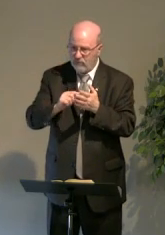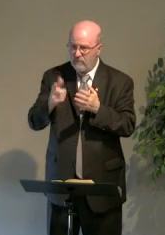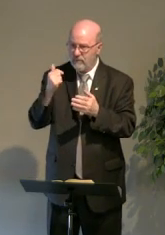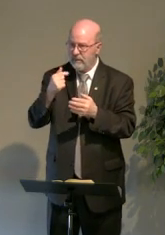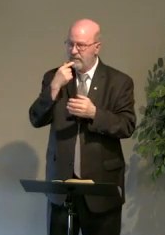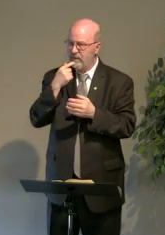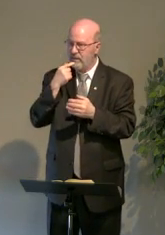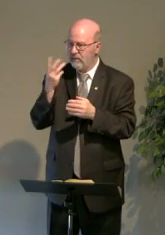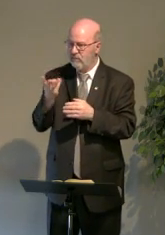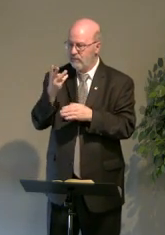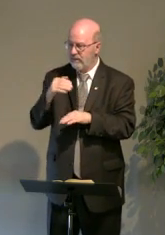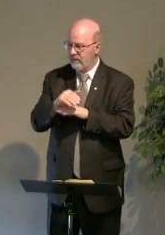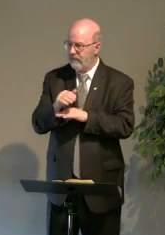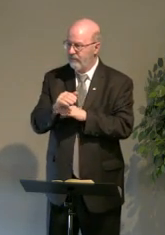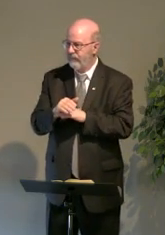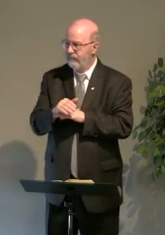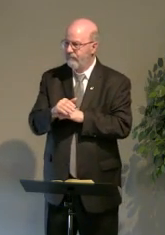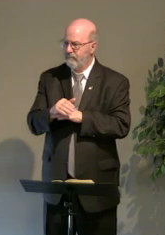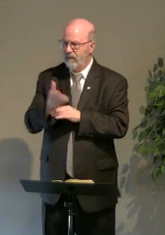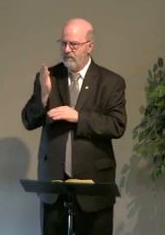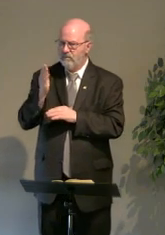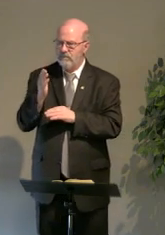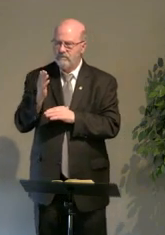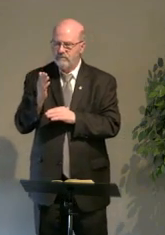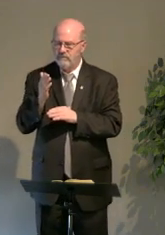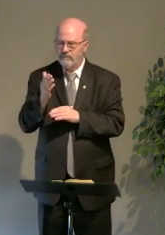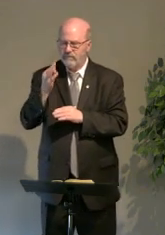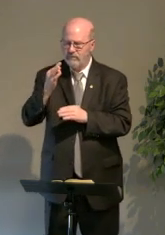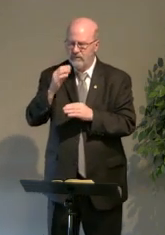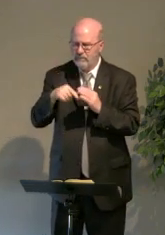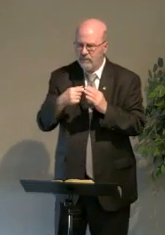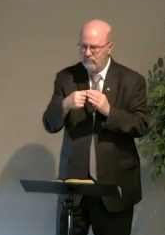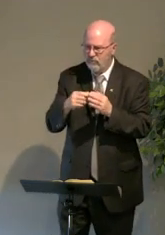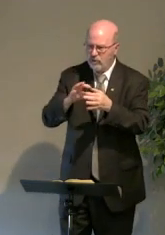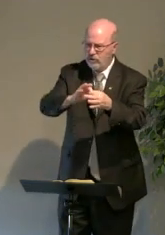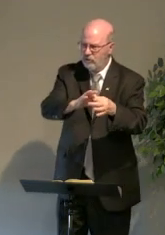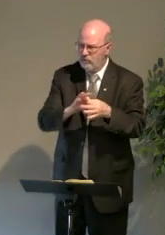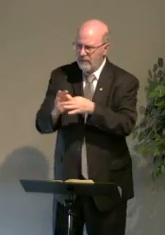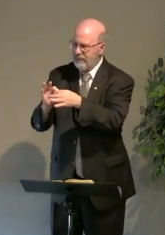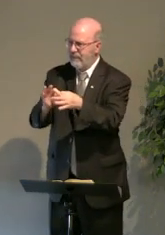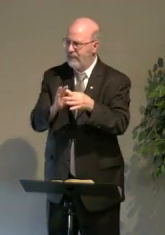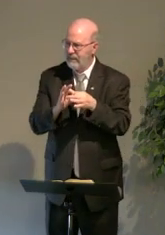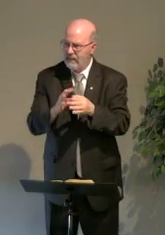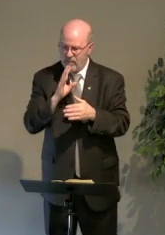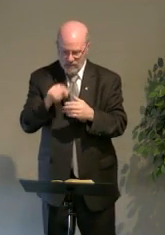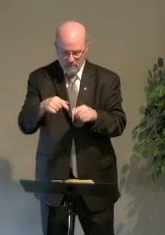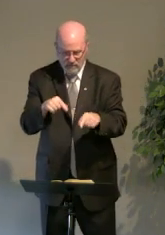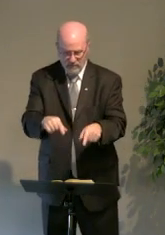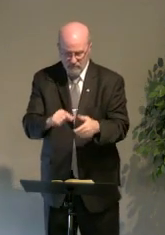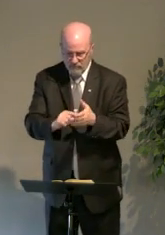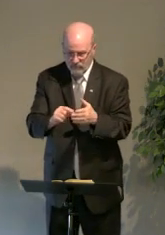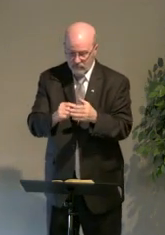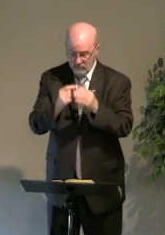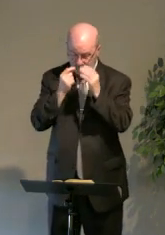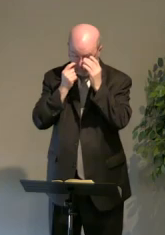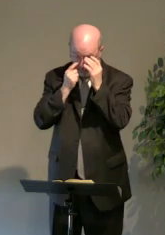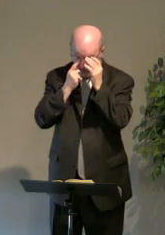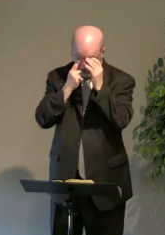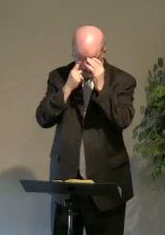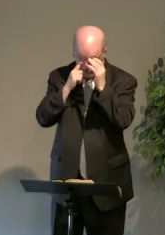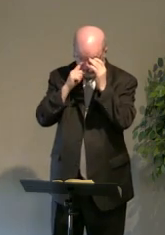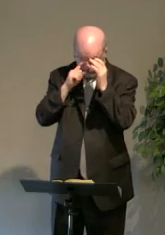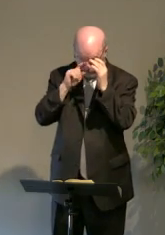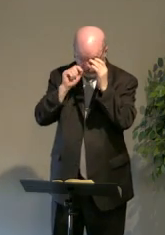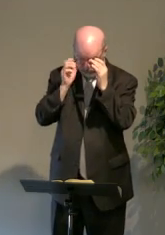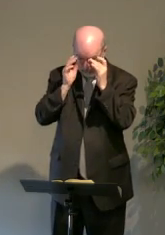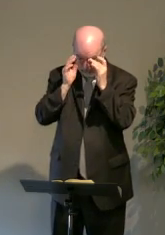as I said on Wednesday night, I had a sermon that I preached on unity. And I referenced this passage a few times for just a little